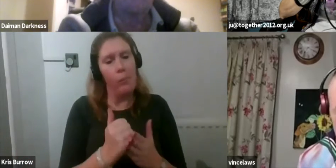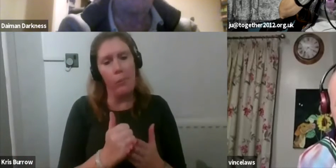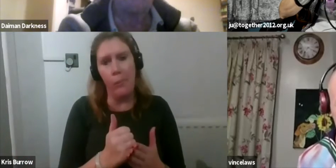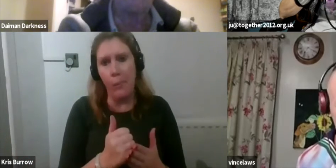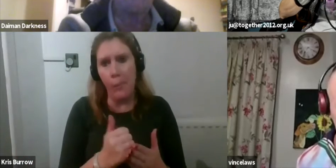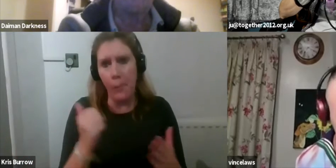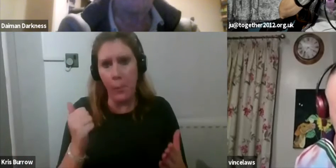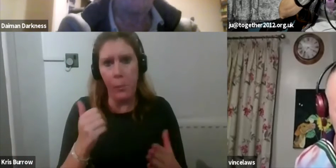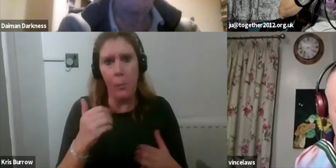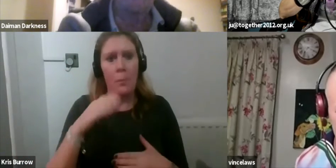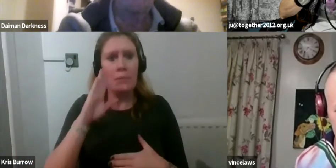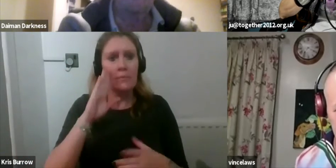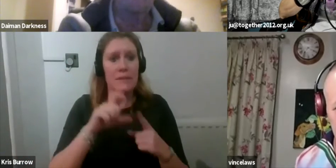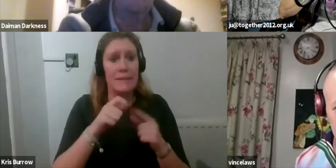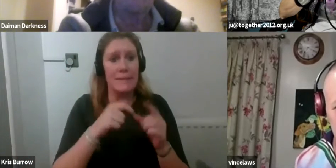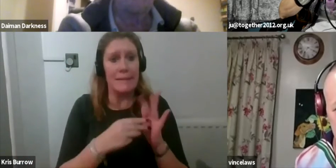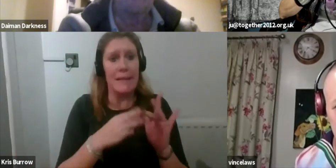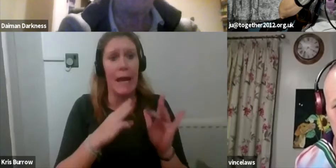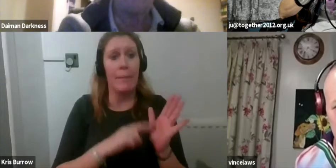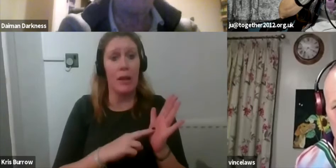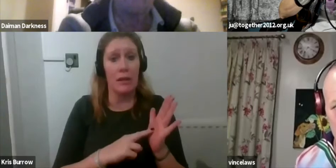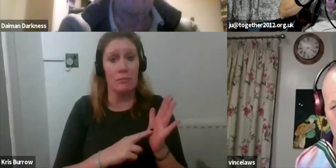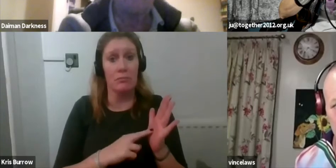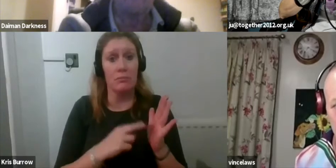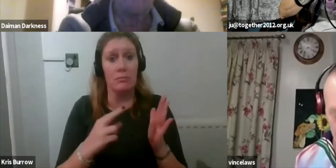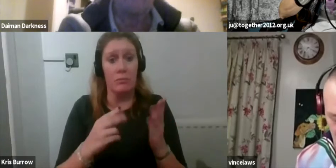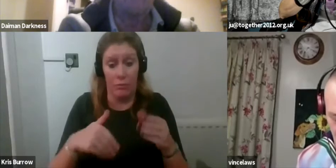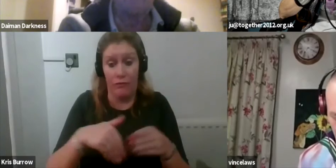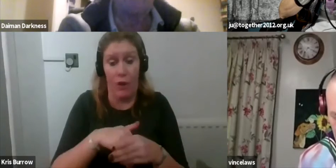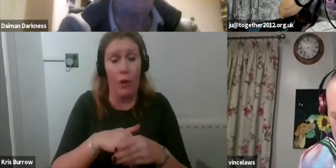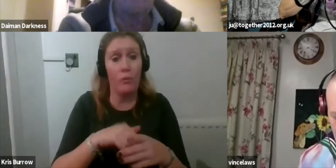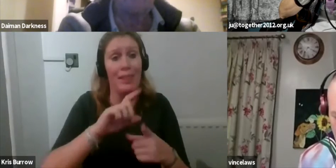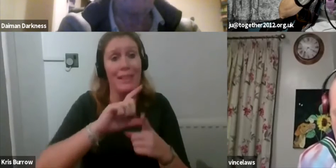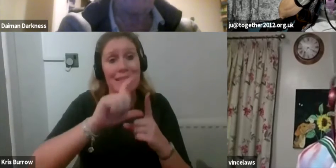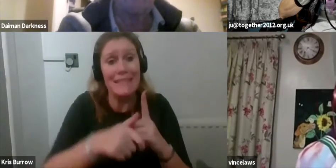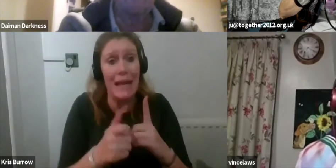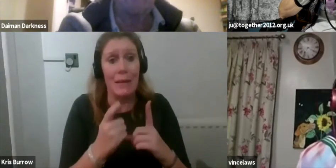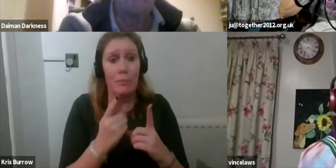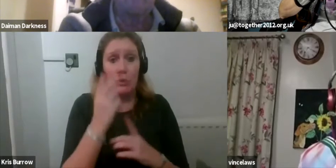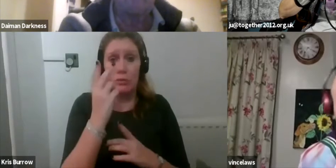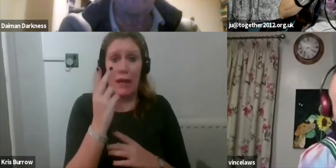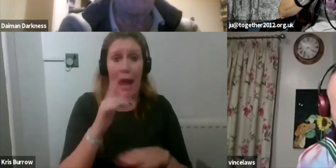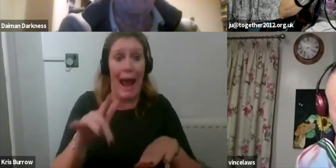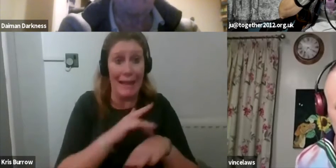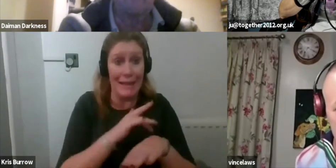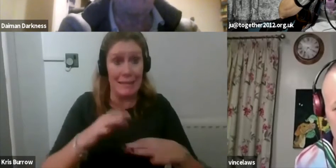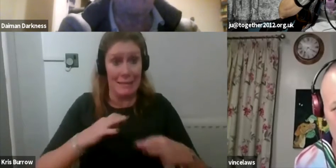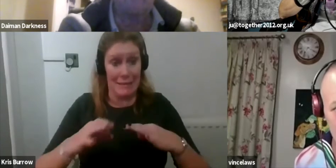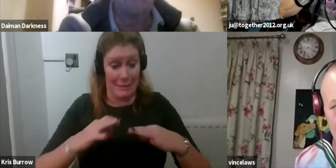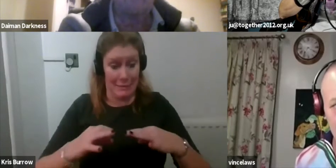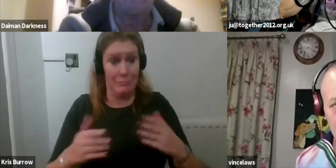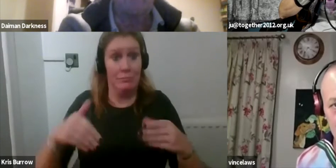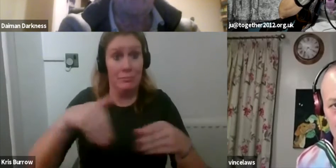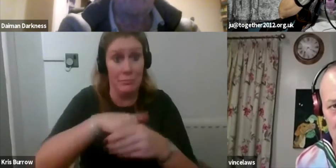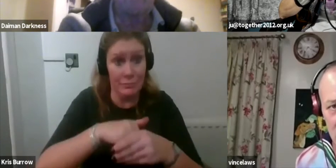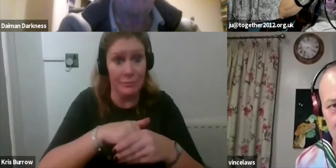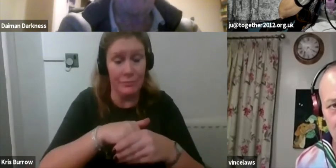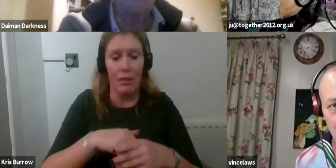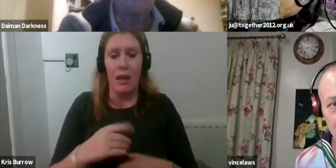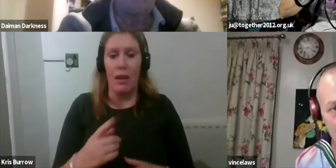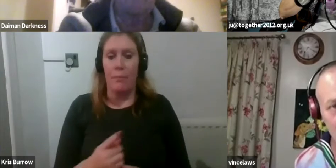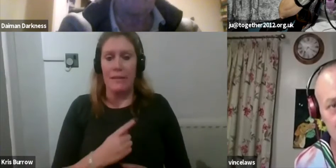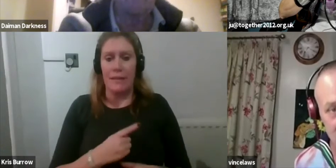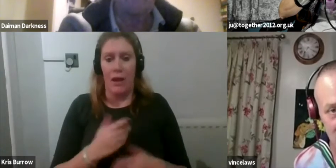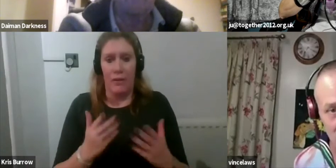about getting disabled actors to fulfill those roles. And next, what I'm doing right now is I'm rewriting it